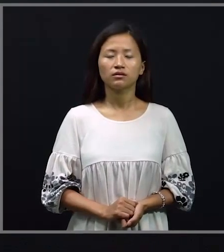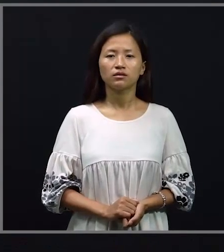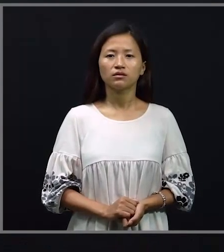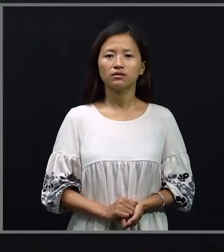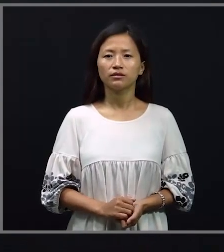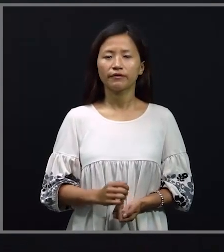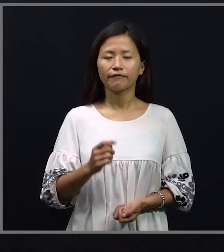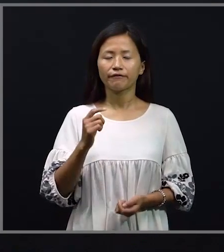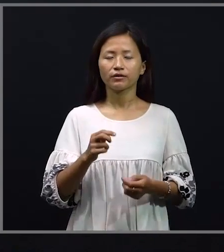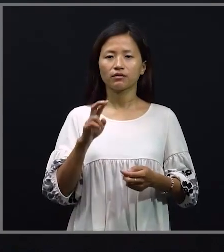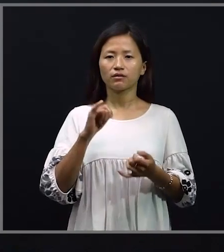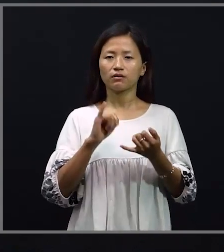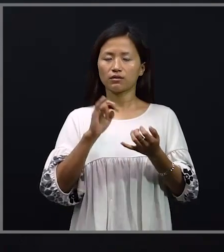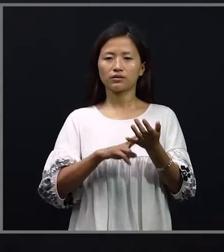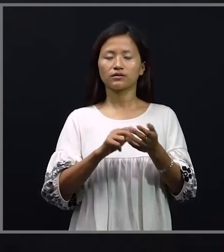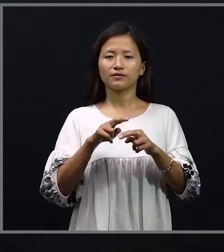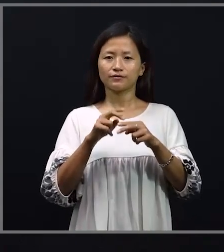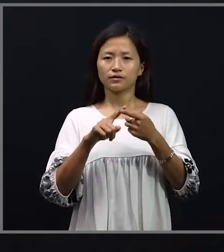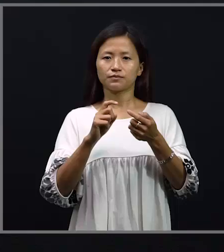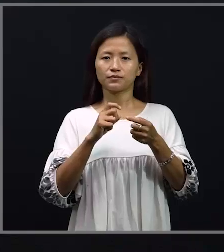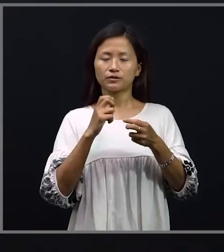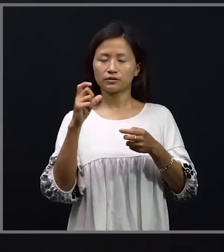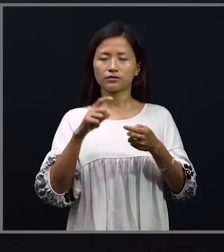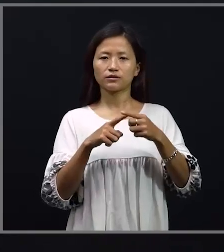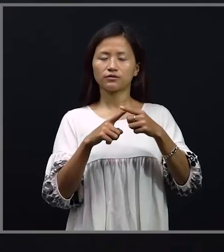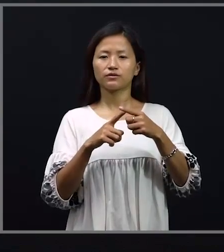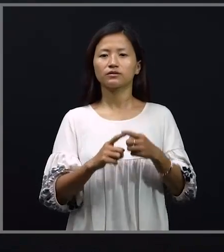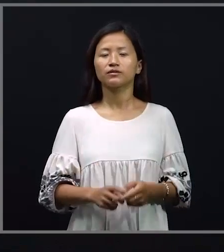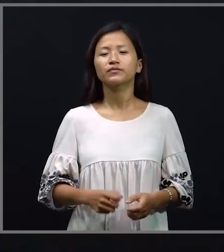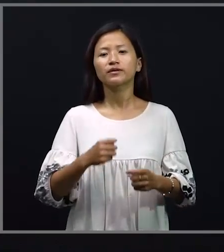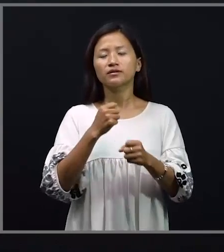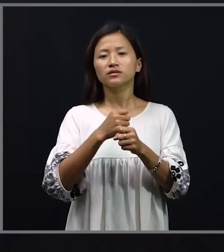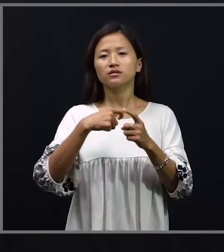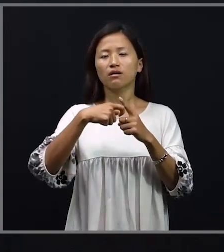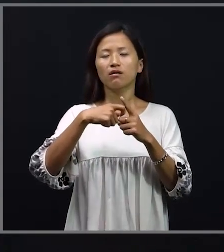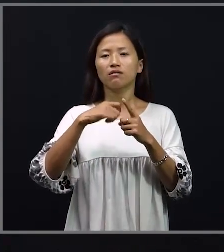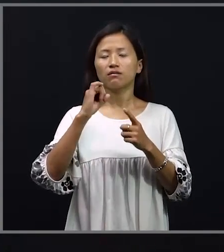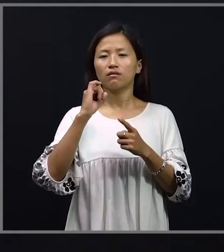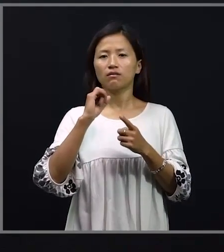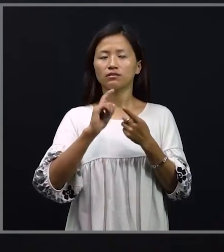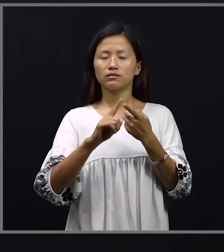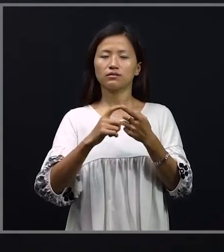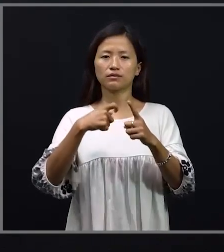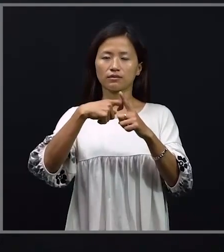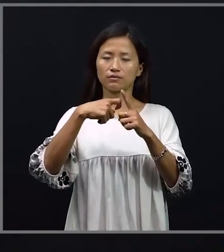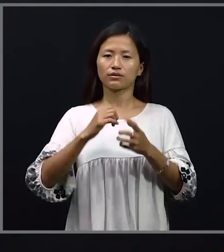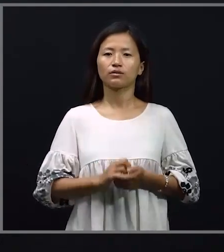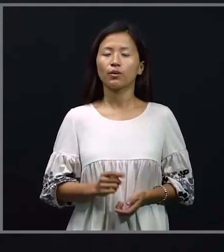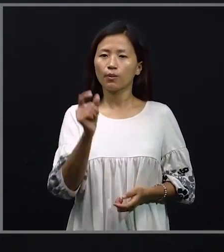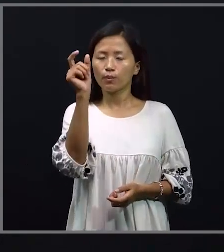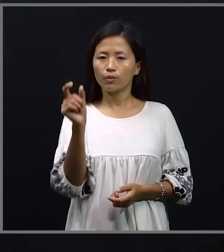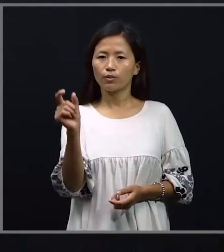In fact, the term political is derived from the Greek word that is polis. Greek